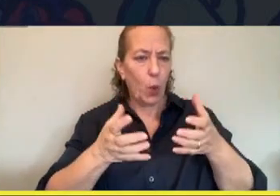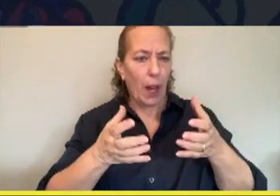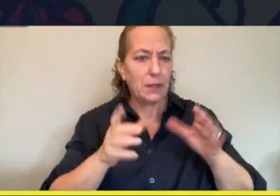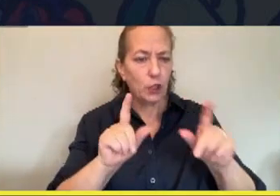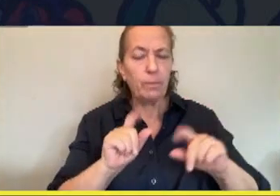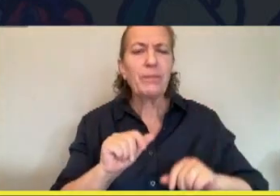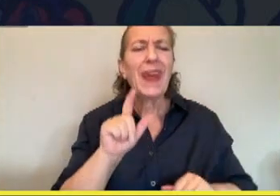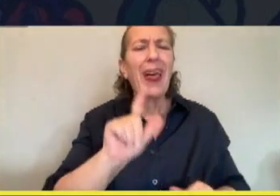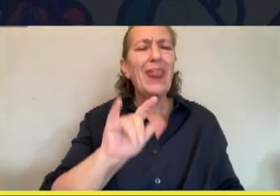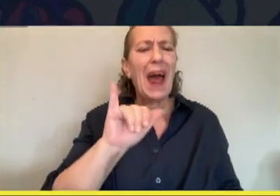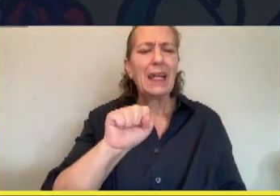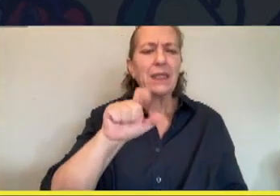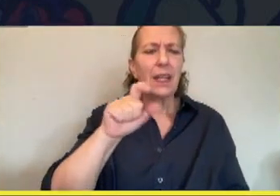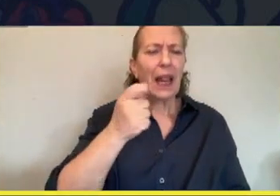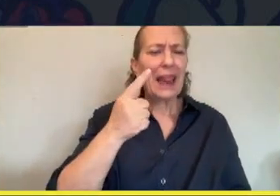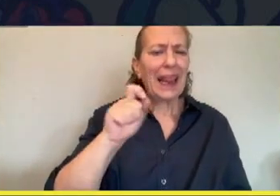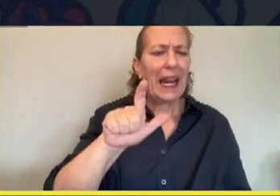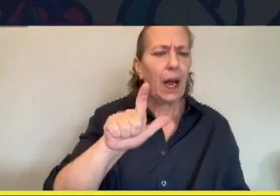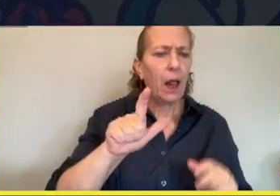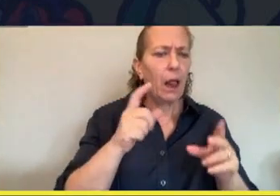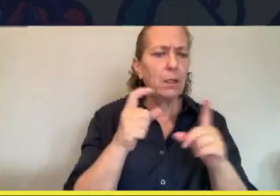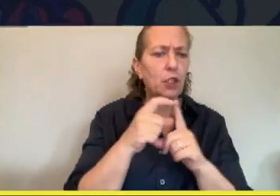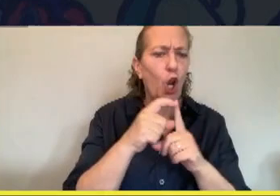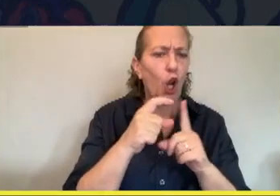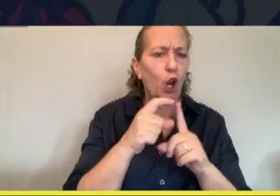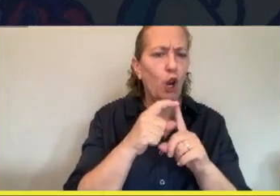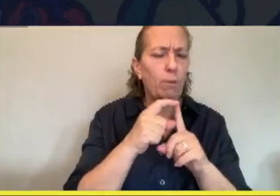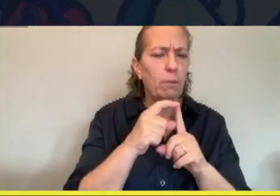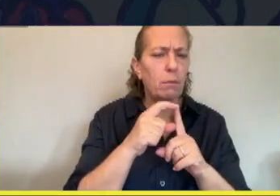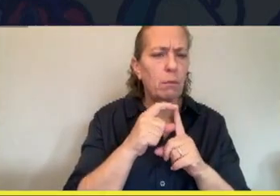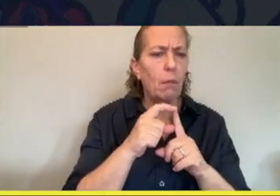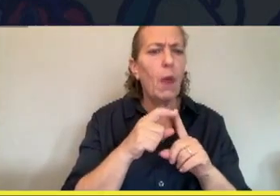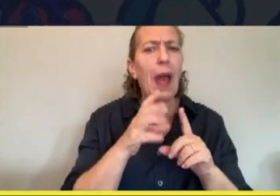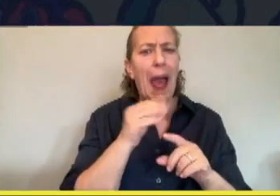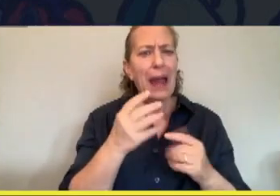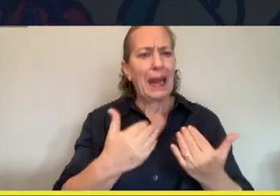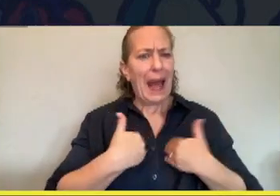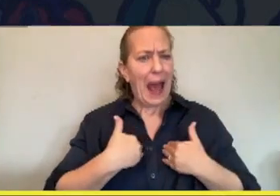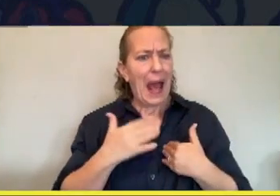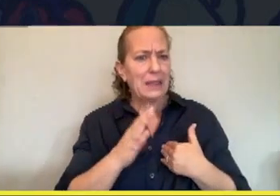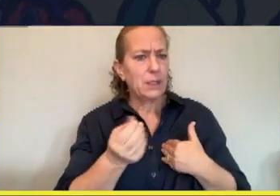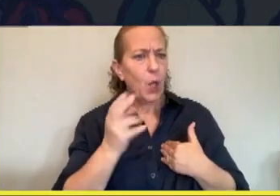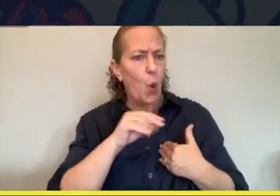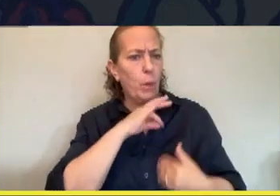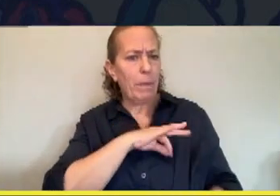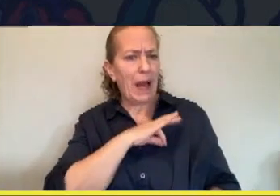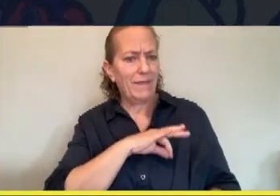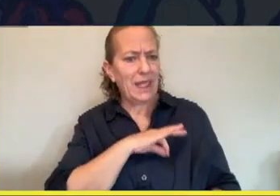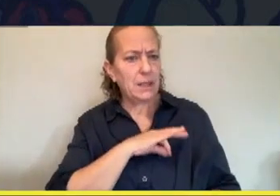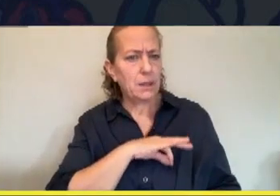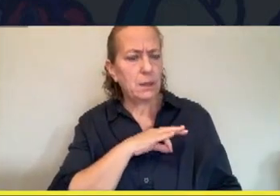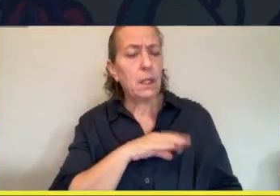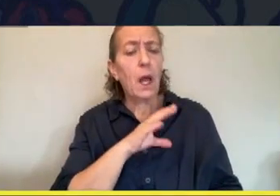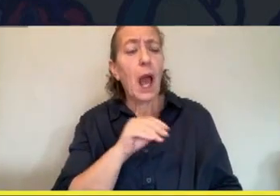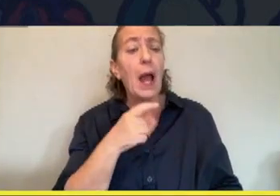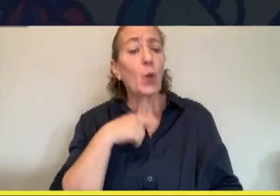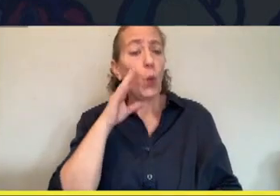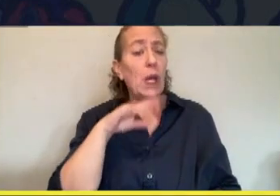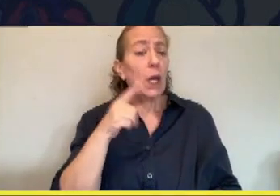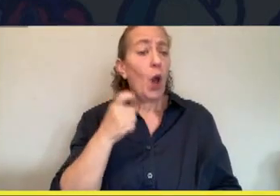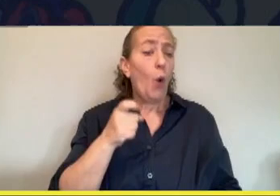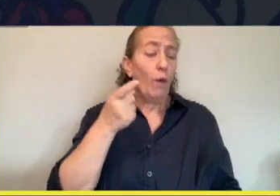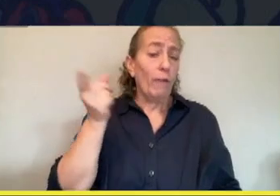legal designation, and it comes with a number of benefits. And we know from precedents with